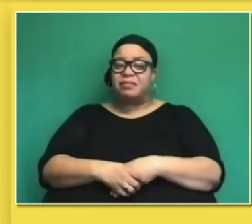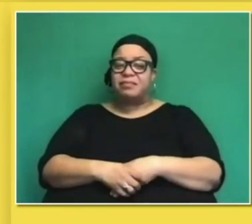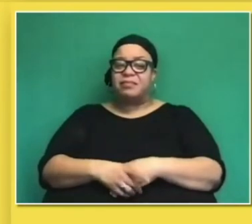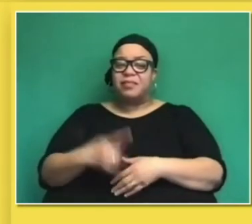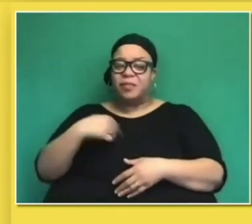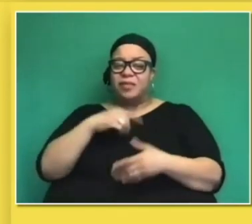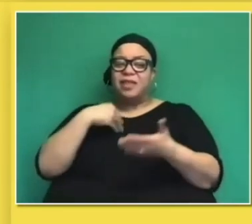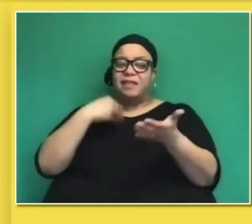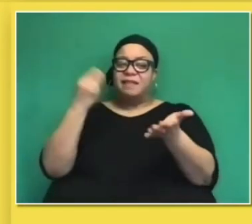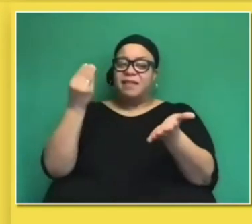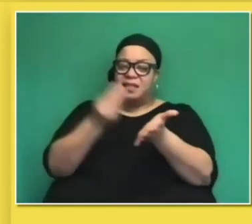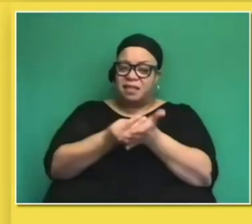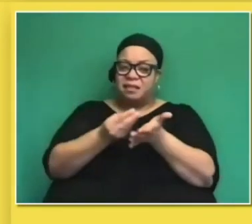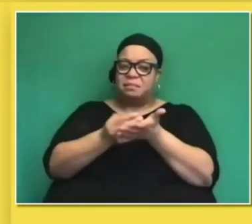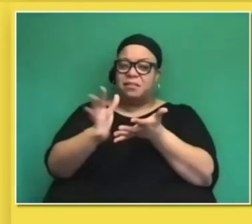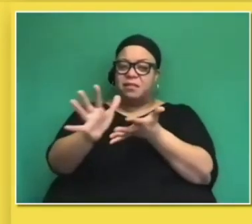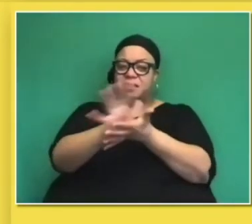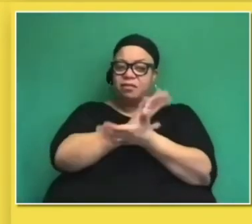all.